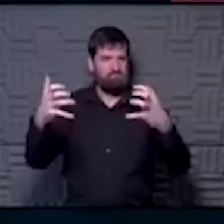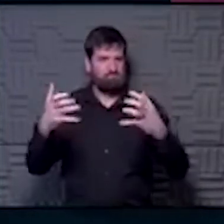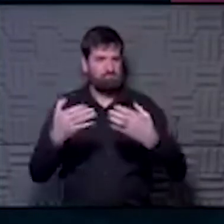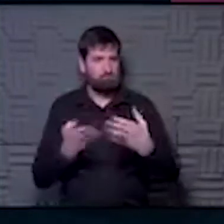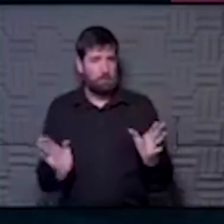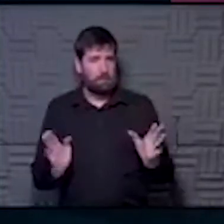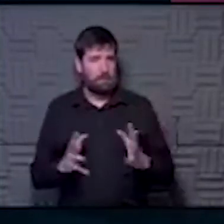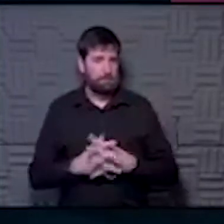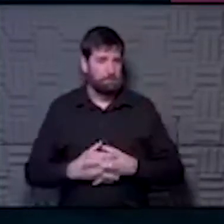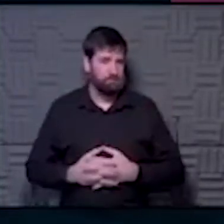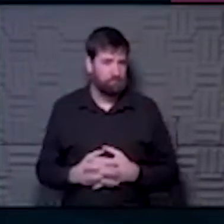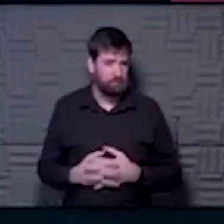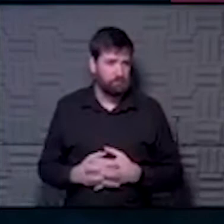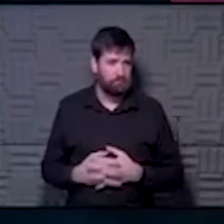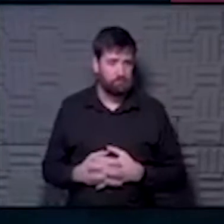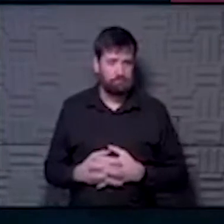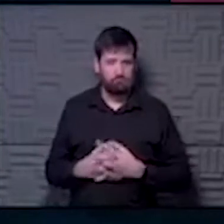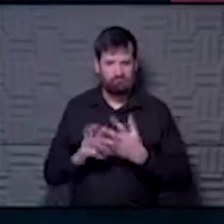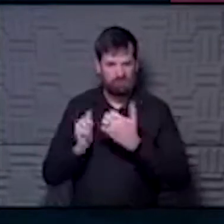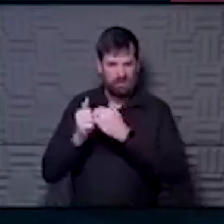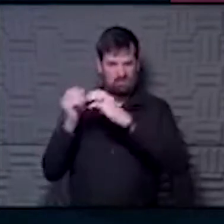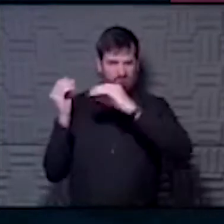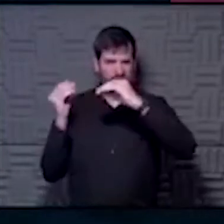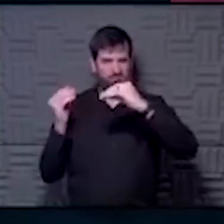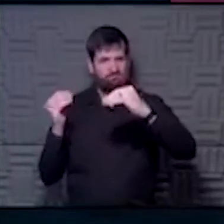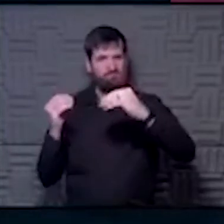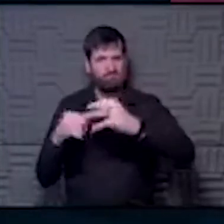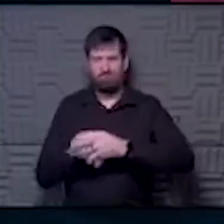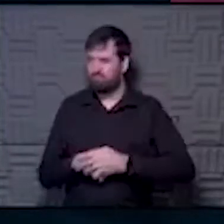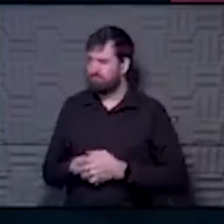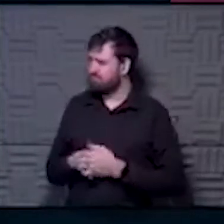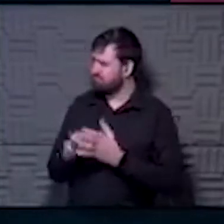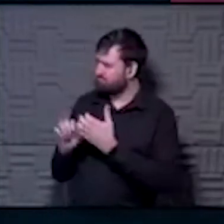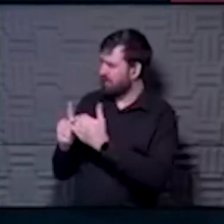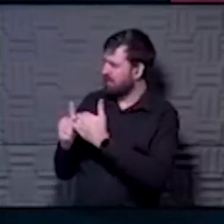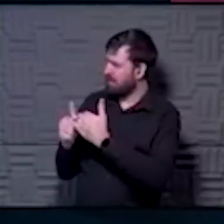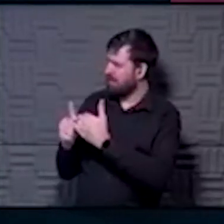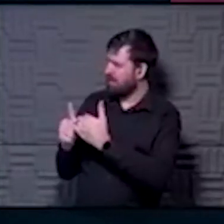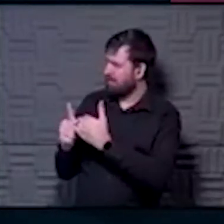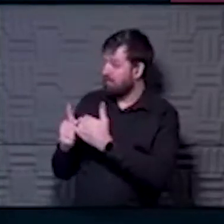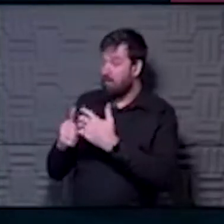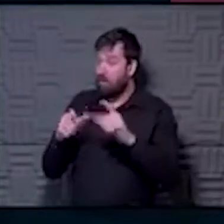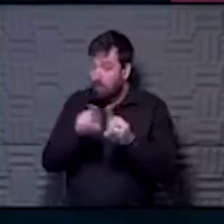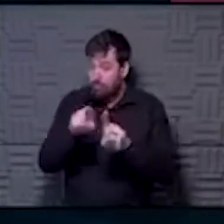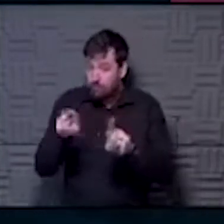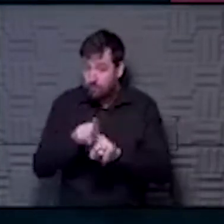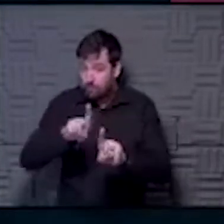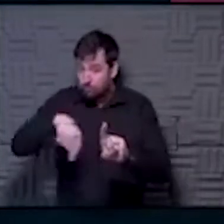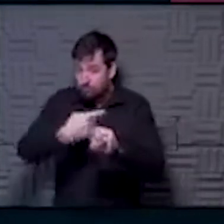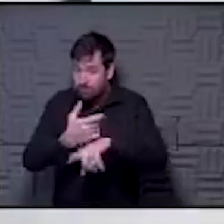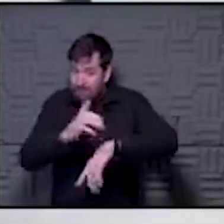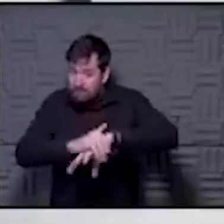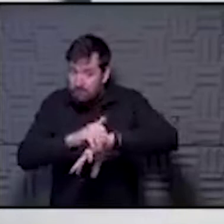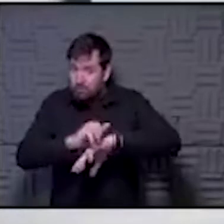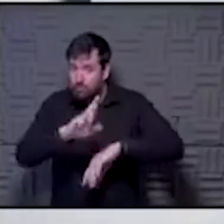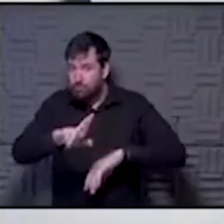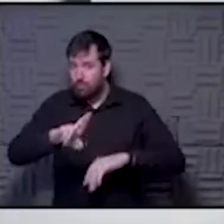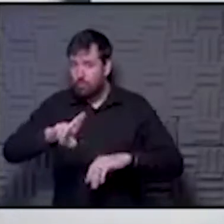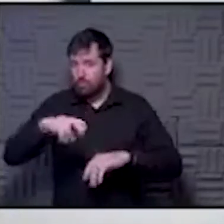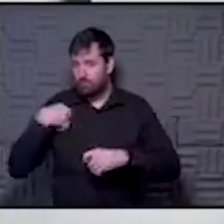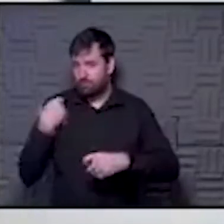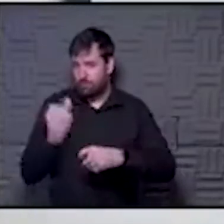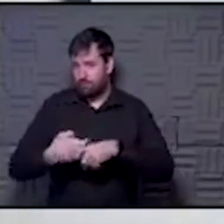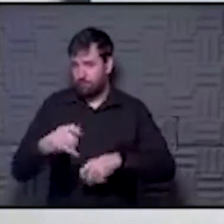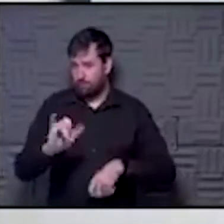to take it? So, how will you educate them? How do we educate the DOT, and are you doing it bilingually? We are, or